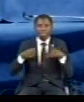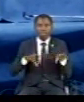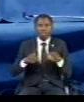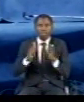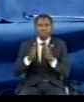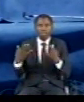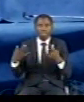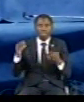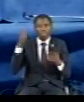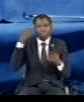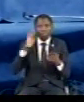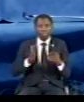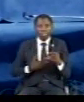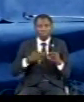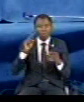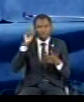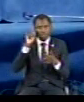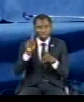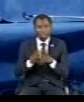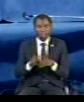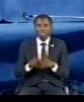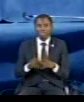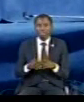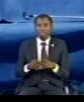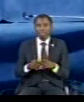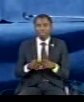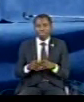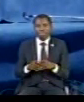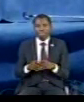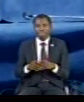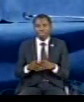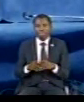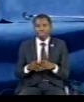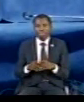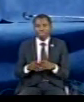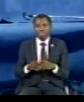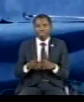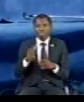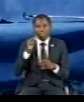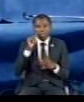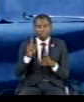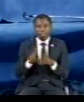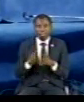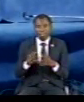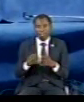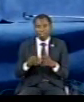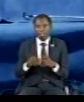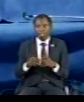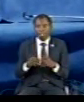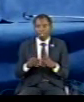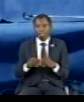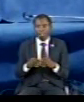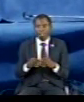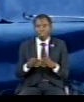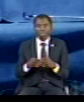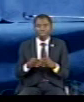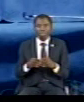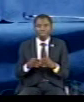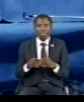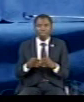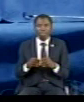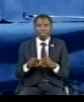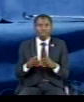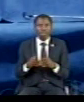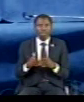have Mrs. Anna Oko. Mrs. Anna had a road traffic accident with pelvic fracture